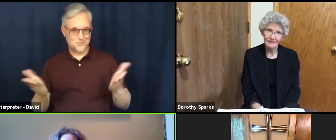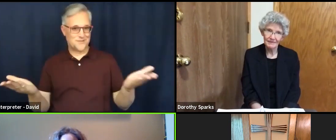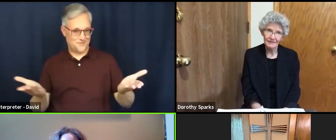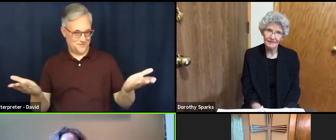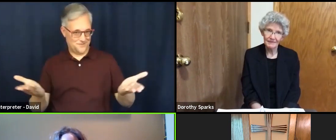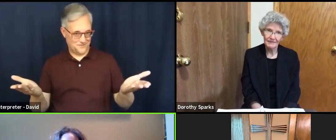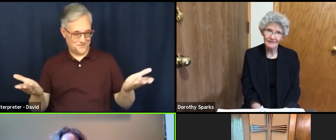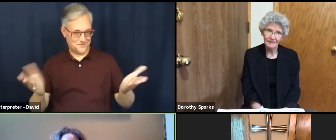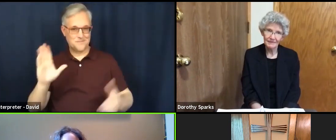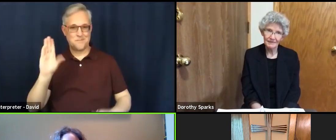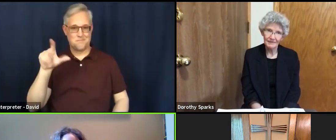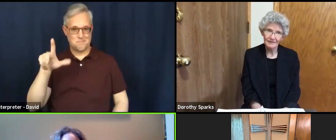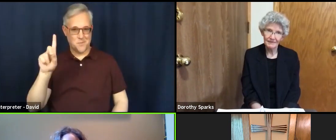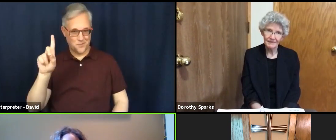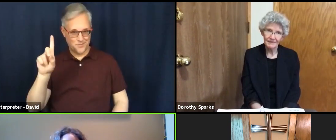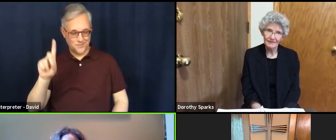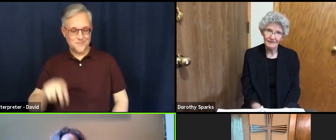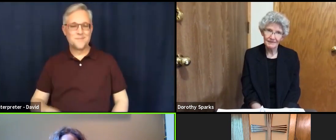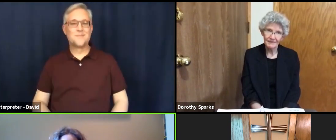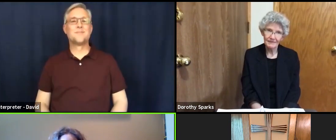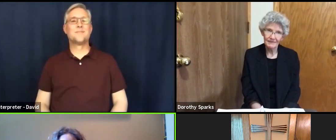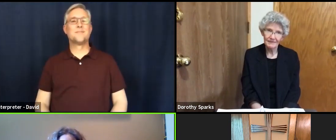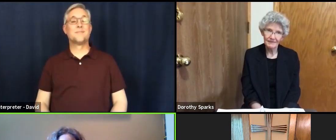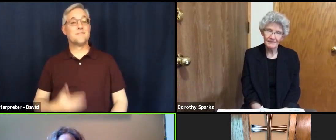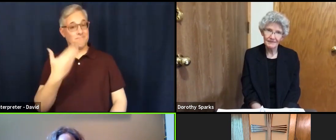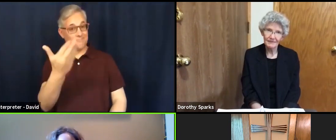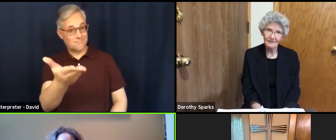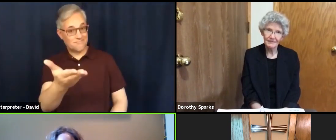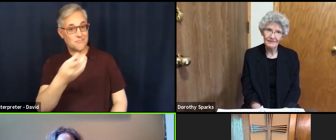I'm the pastor at Bread of Life, Deaf Lutheran Church.